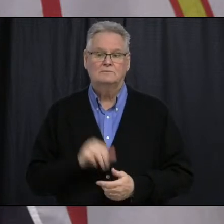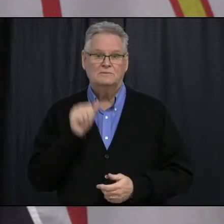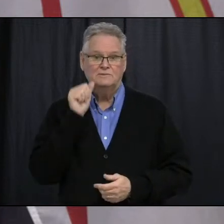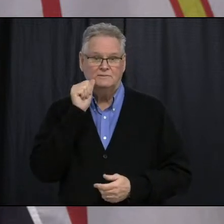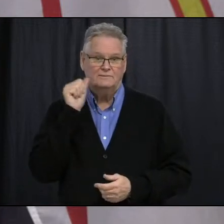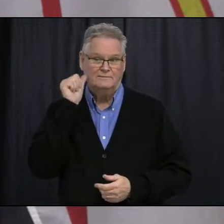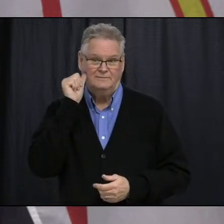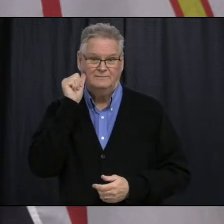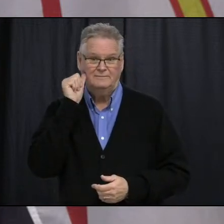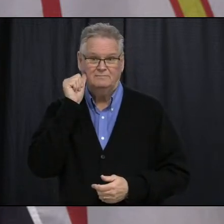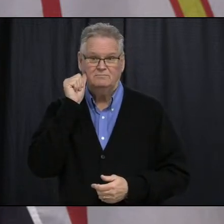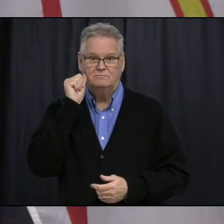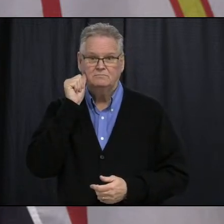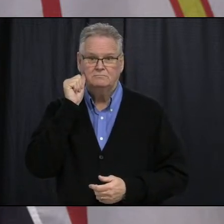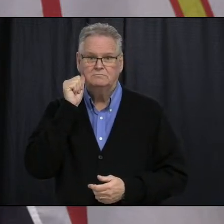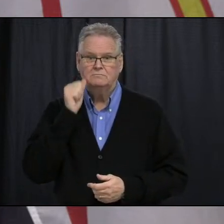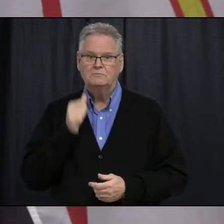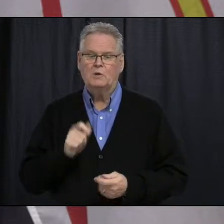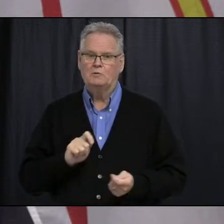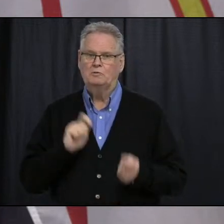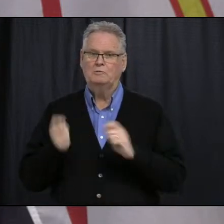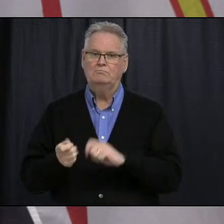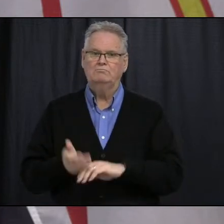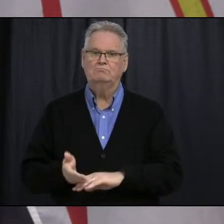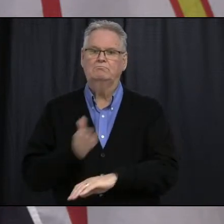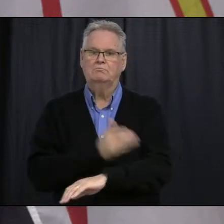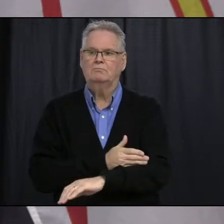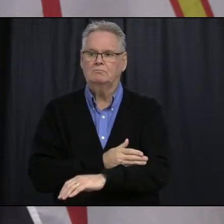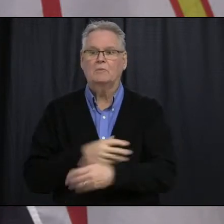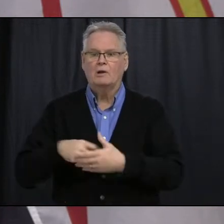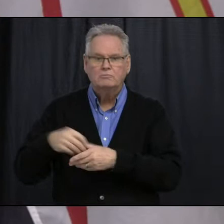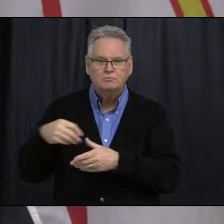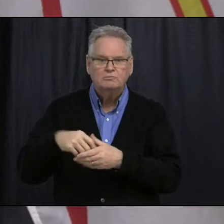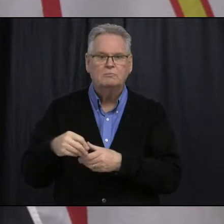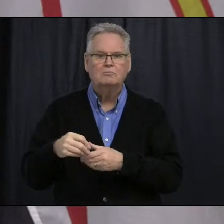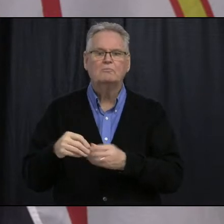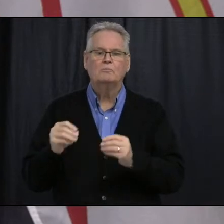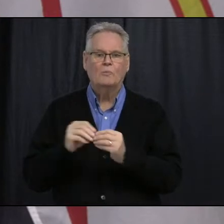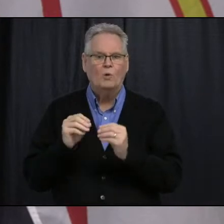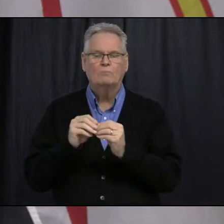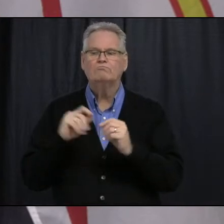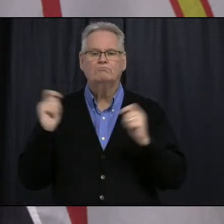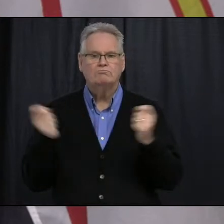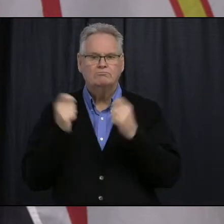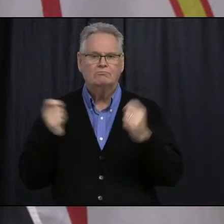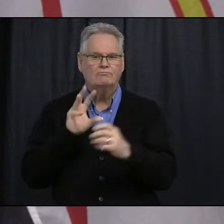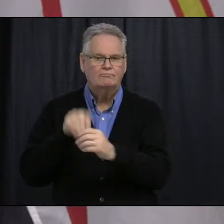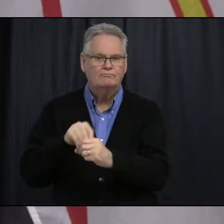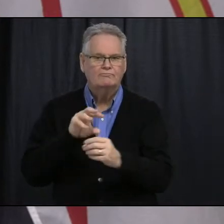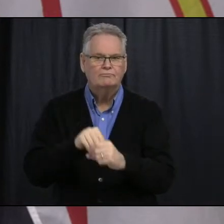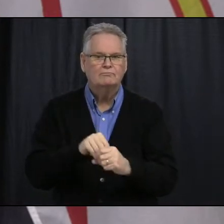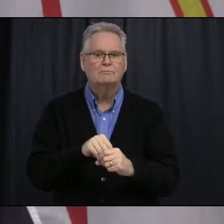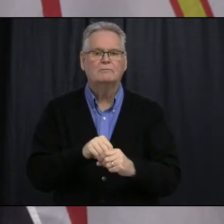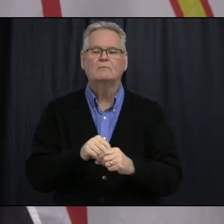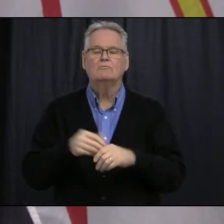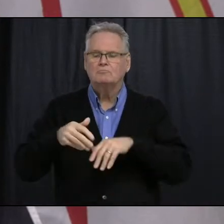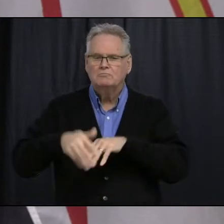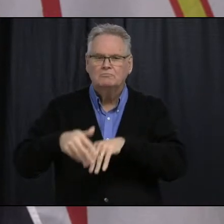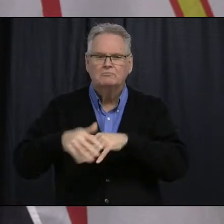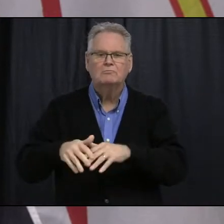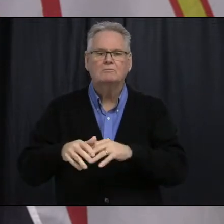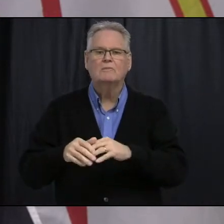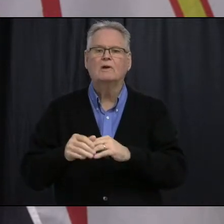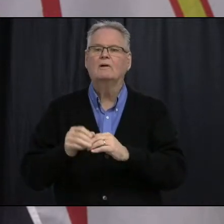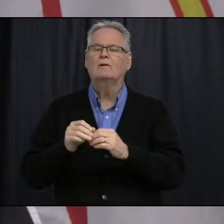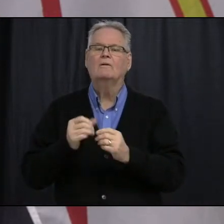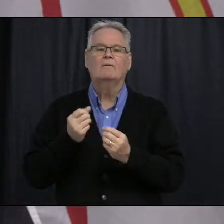Community fireworks, parades, and outdoor ceremonial events are now permitted with physical distancing between individual groups, and outdoor formal gatherings